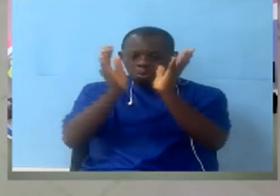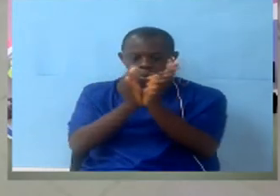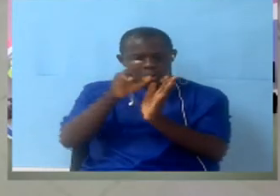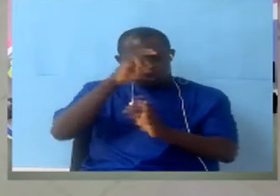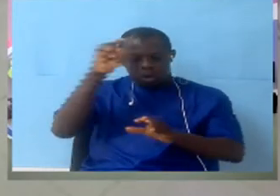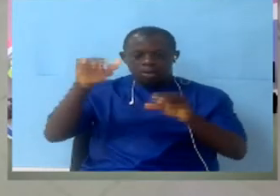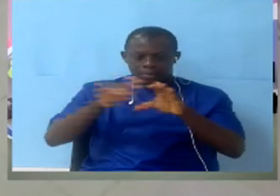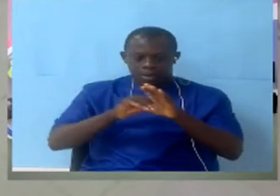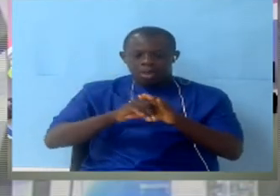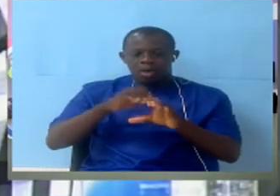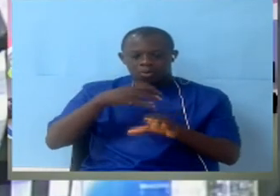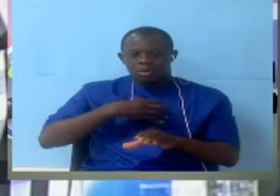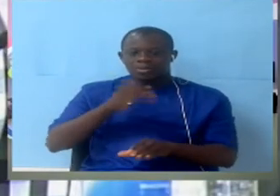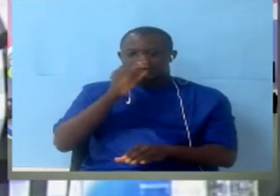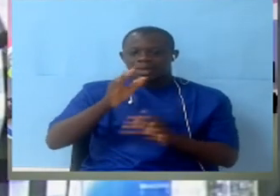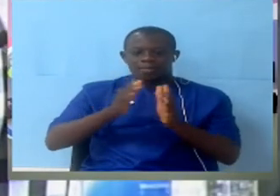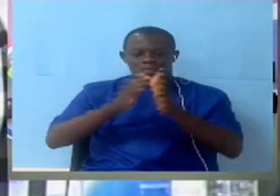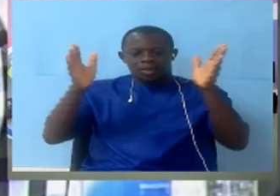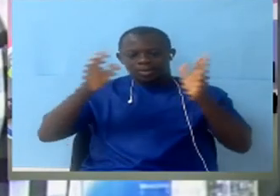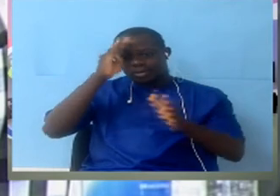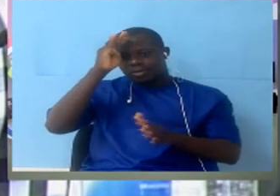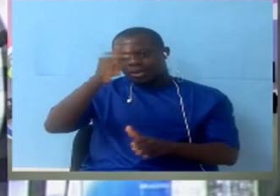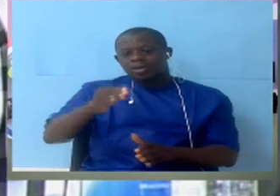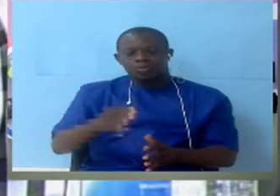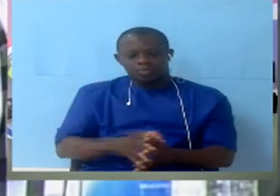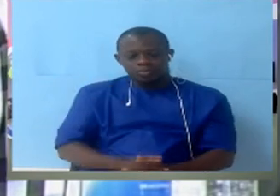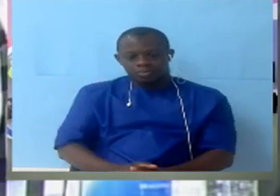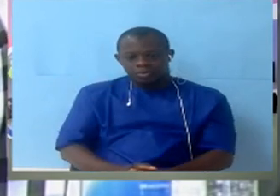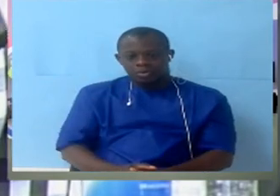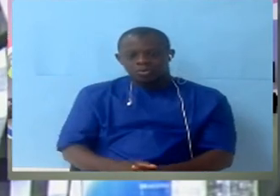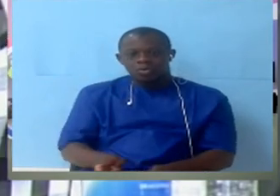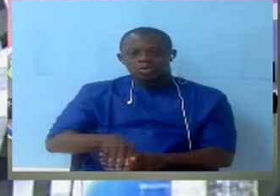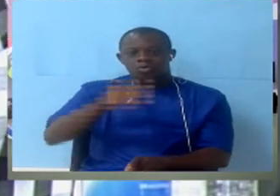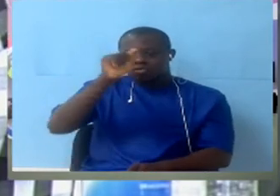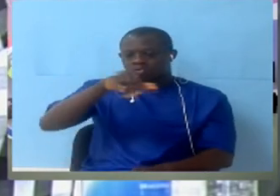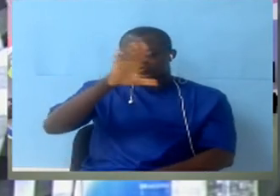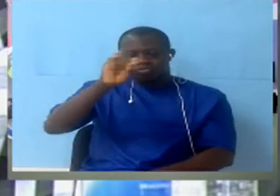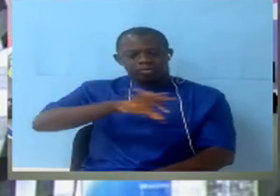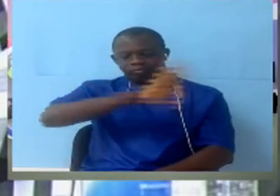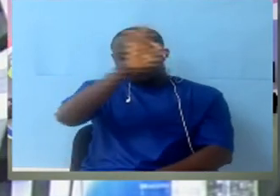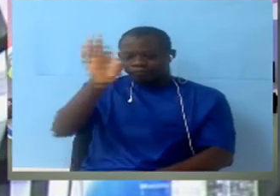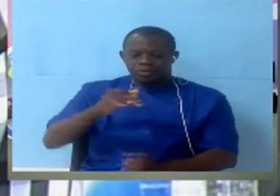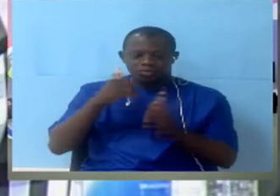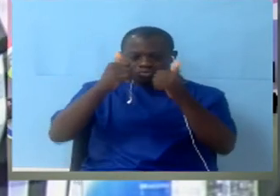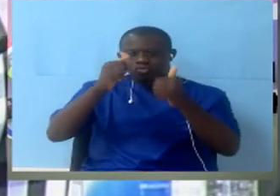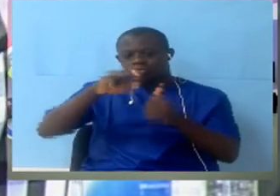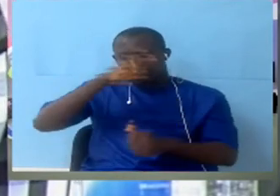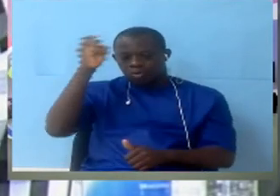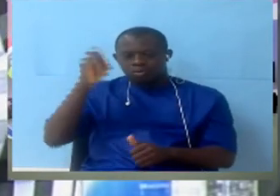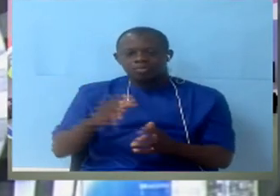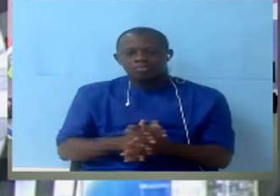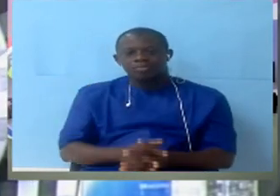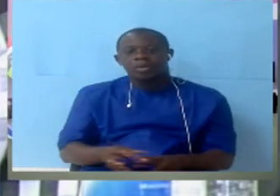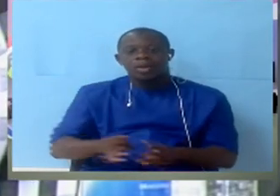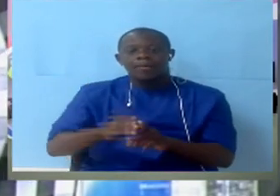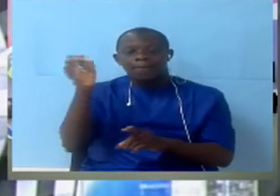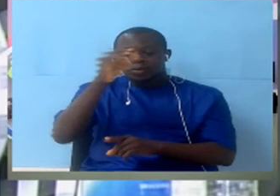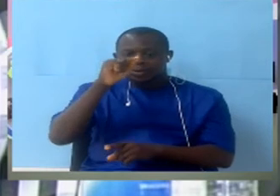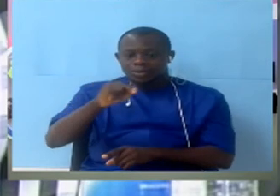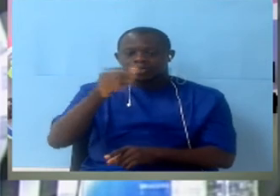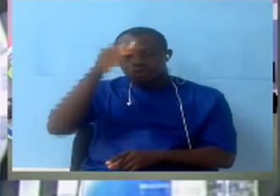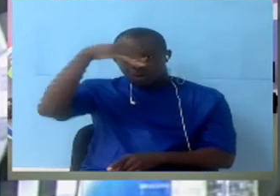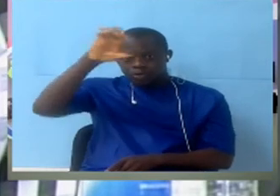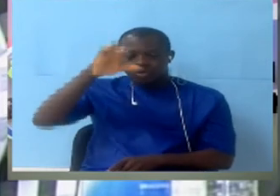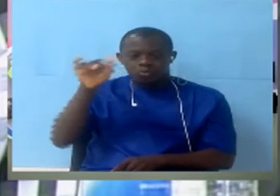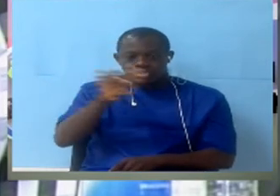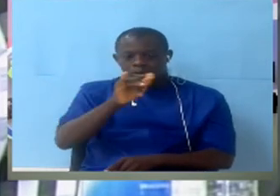I would like to say a big thanks to all of you. You are doing a very good job. Because this